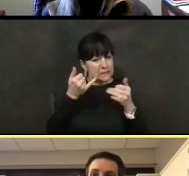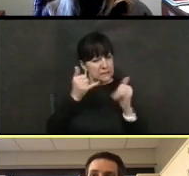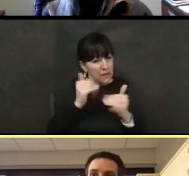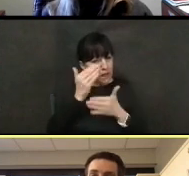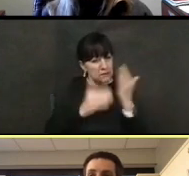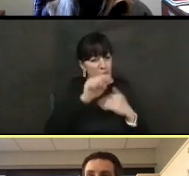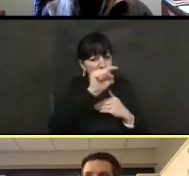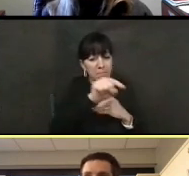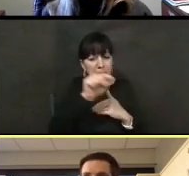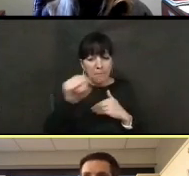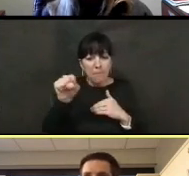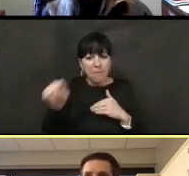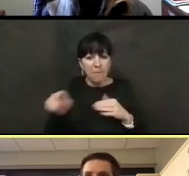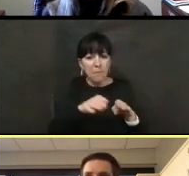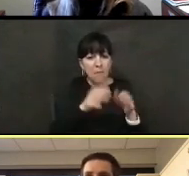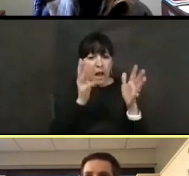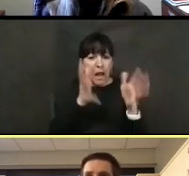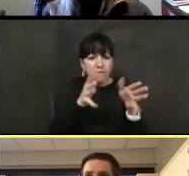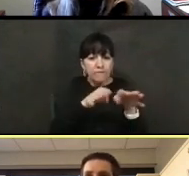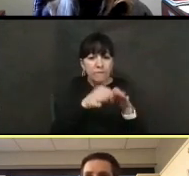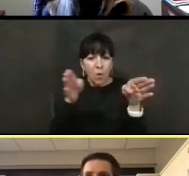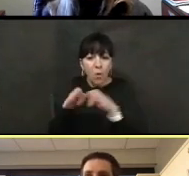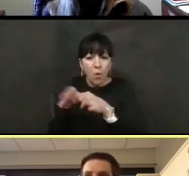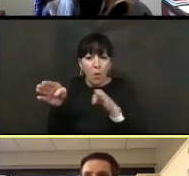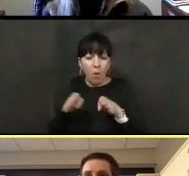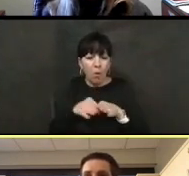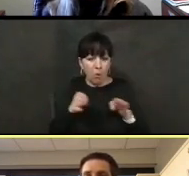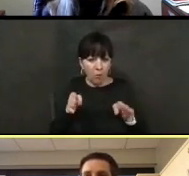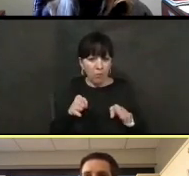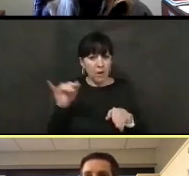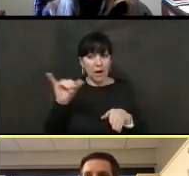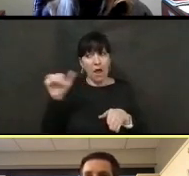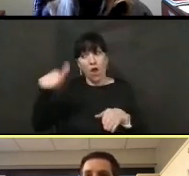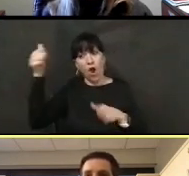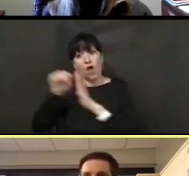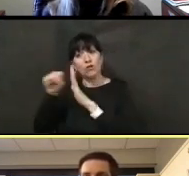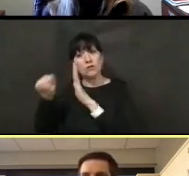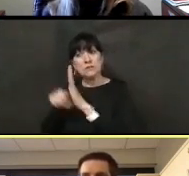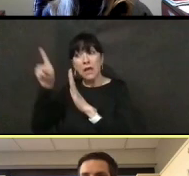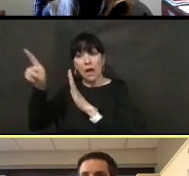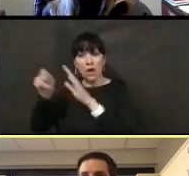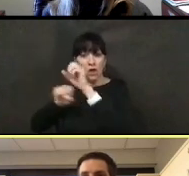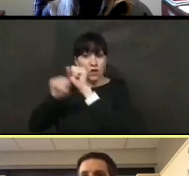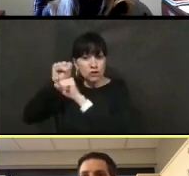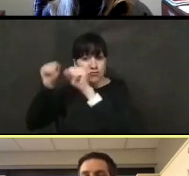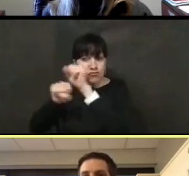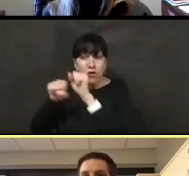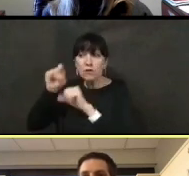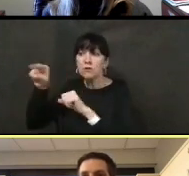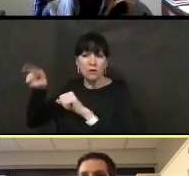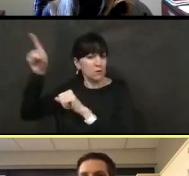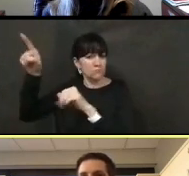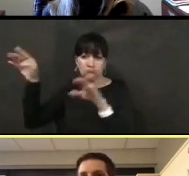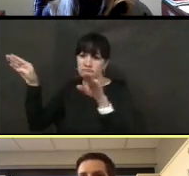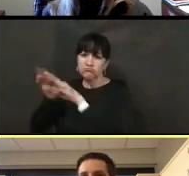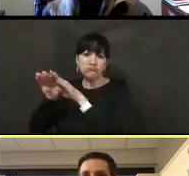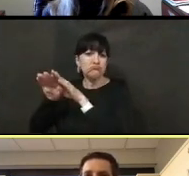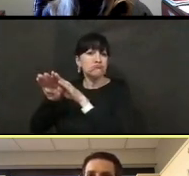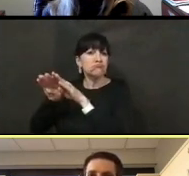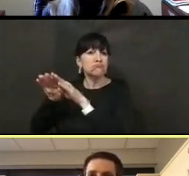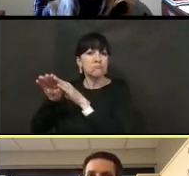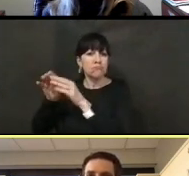didn't close. We worked with those industries to put in some practices to promote healthy workplaces. But some of